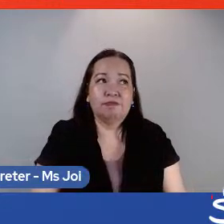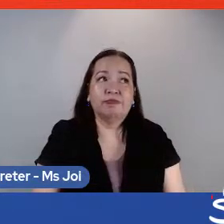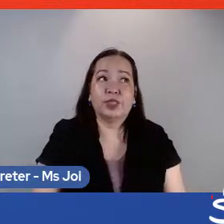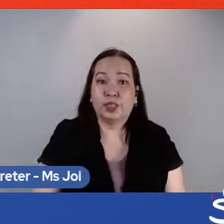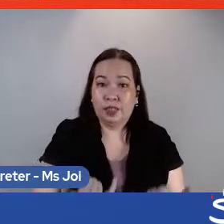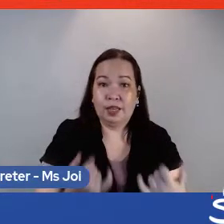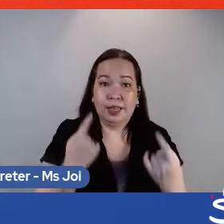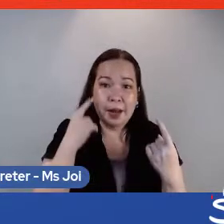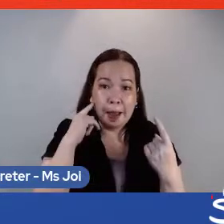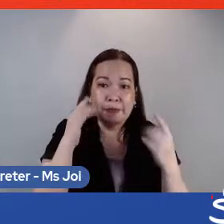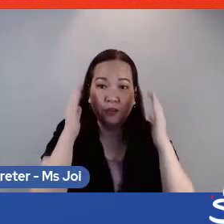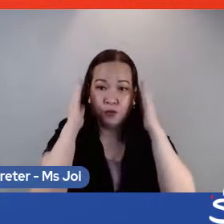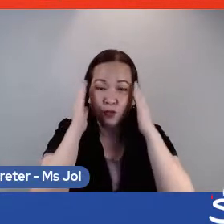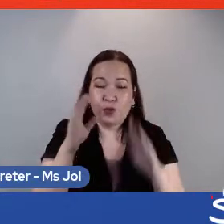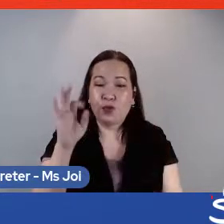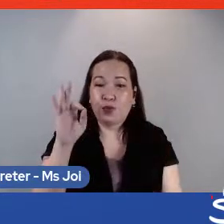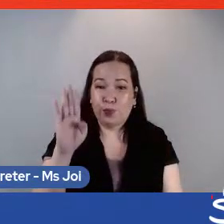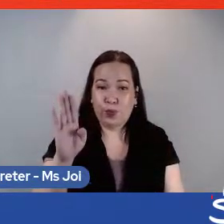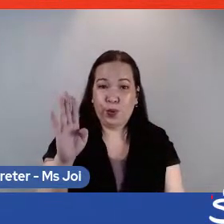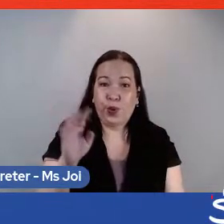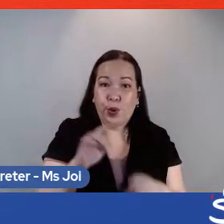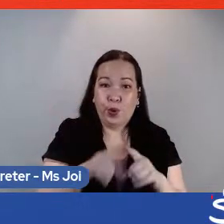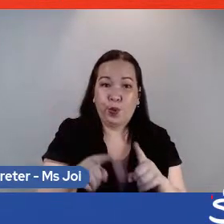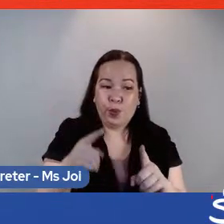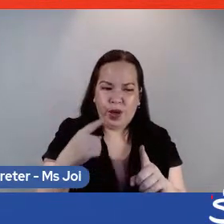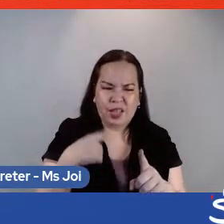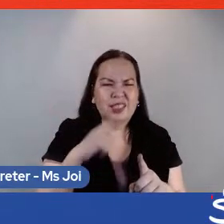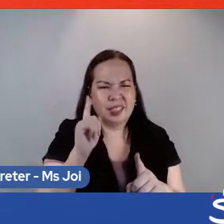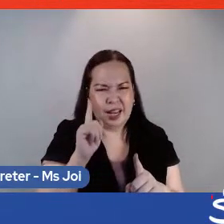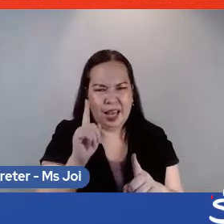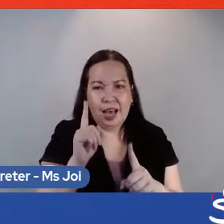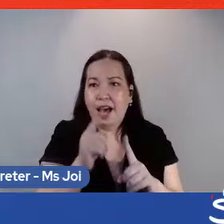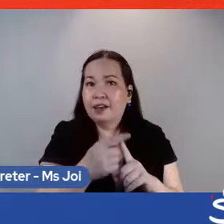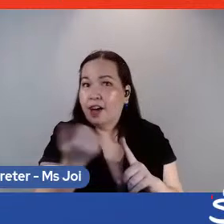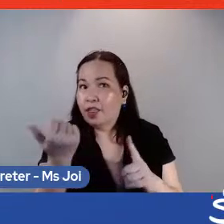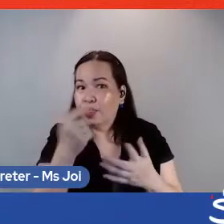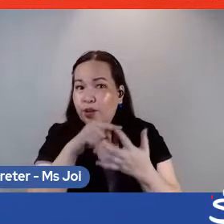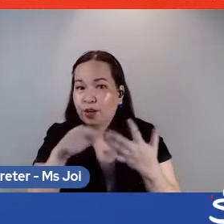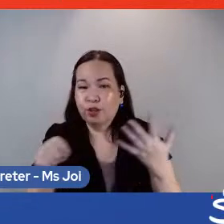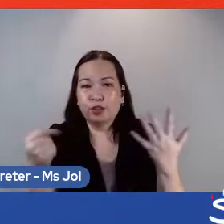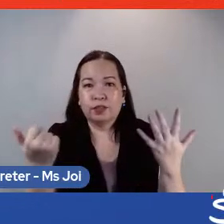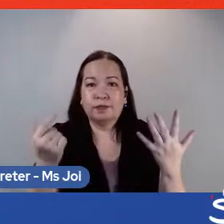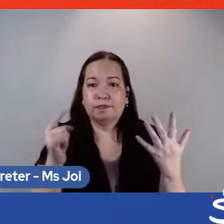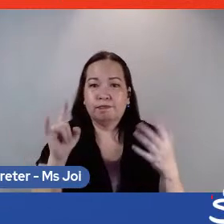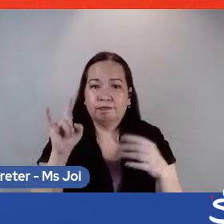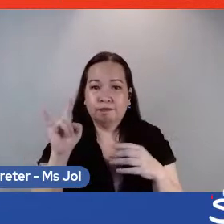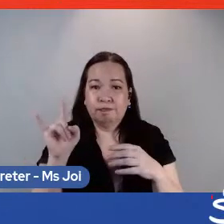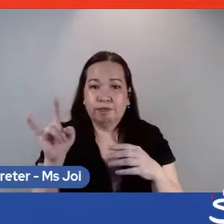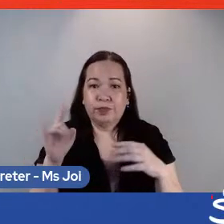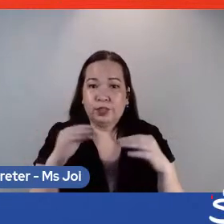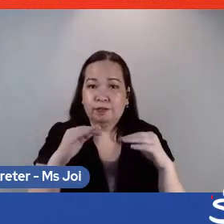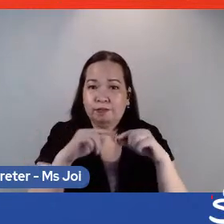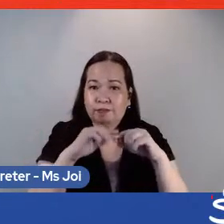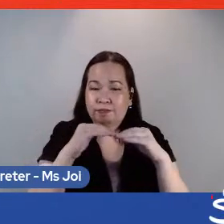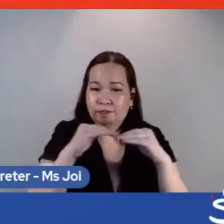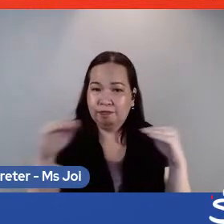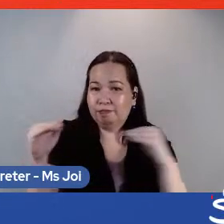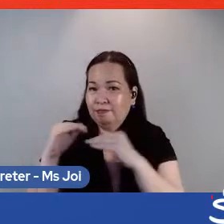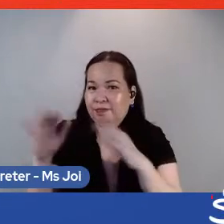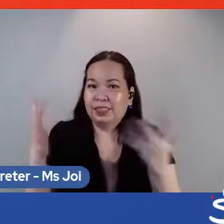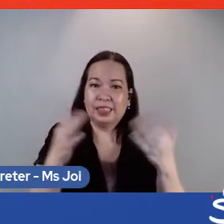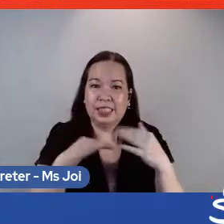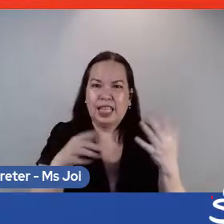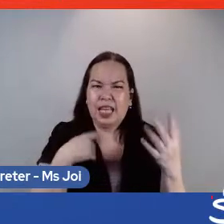Facebook, but that's just one platform, right? We still have other platforms in the Philippines we need to monitor, and that's going to be